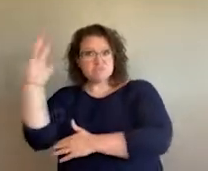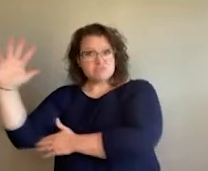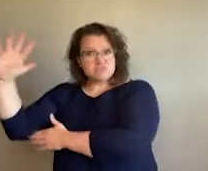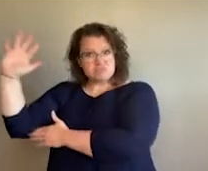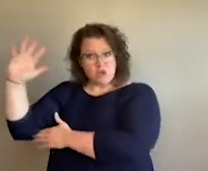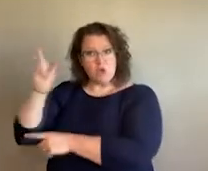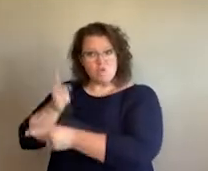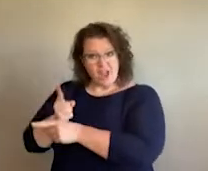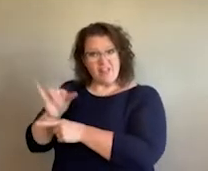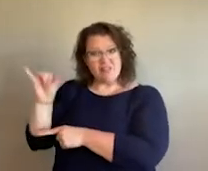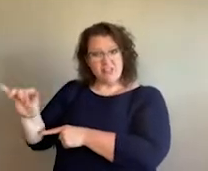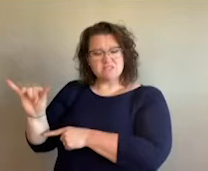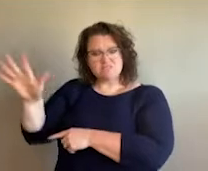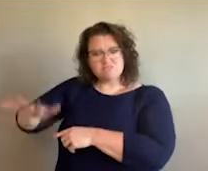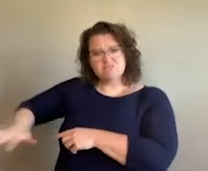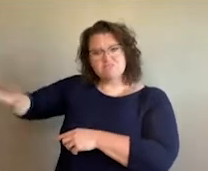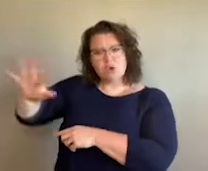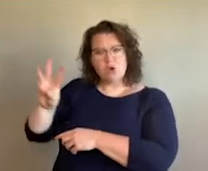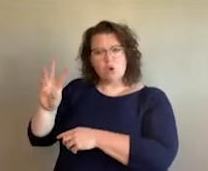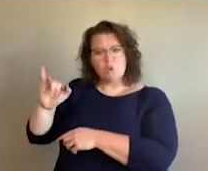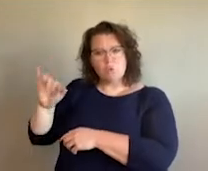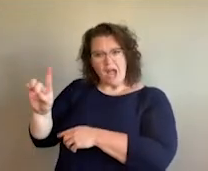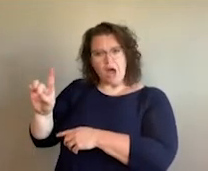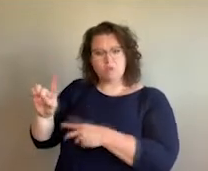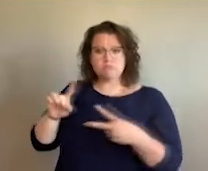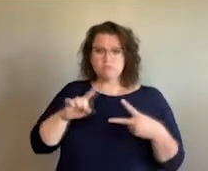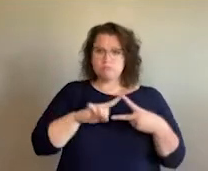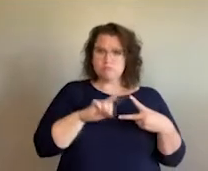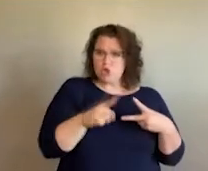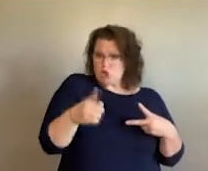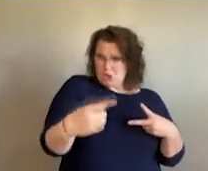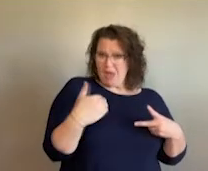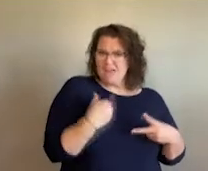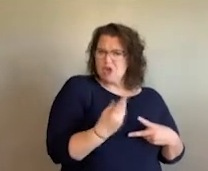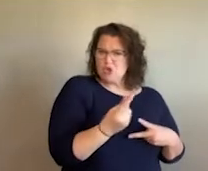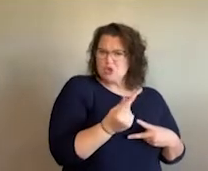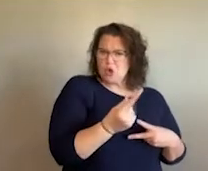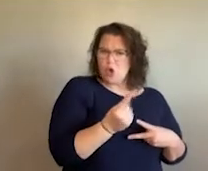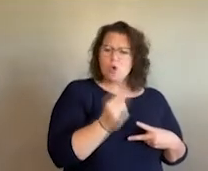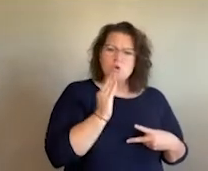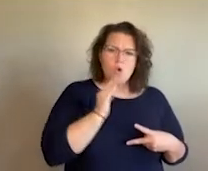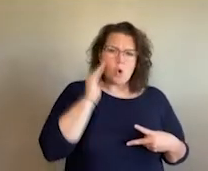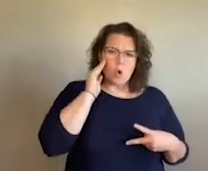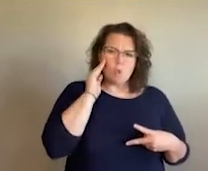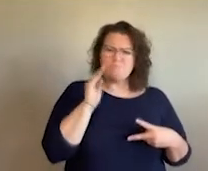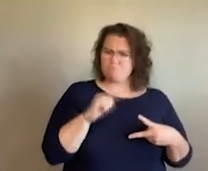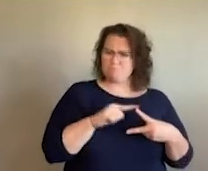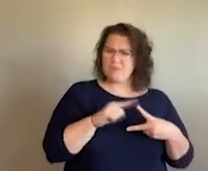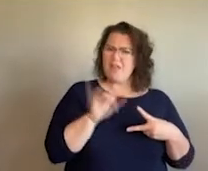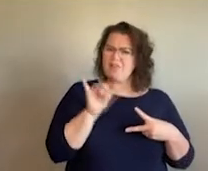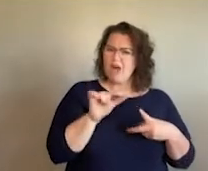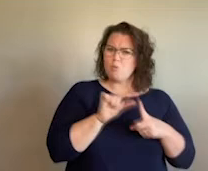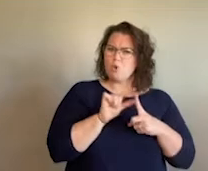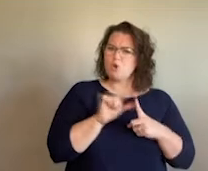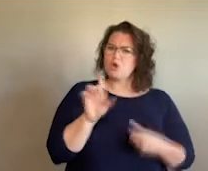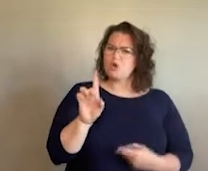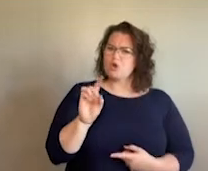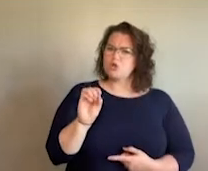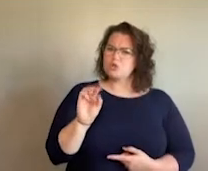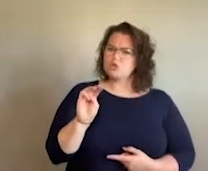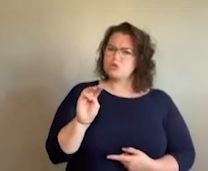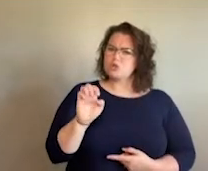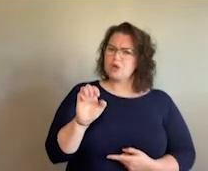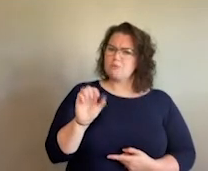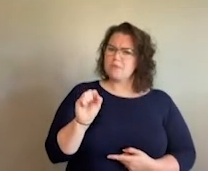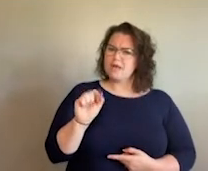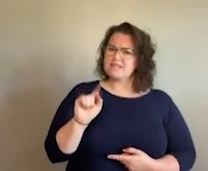might, and they would be domesticated. When we think about those wild wolves, they're out in the wild roaming around, whereas our